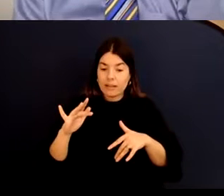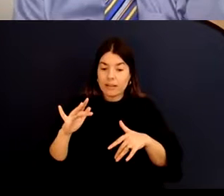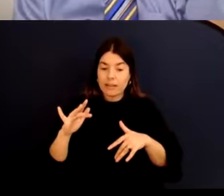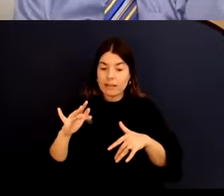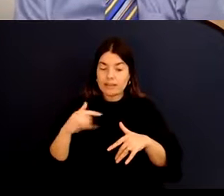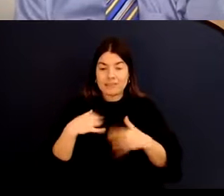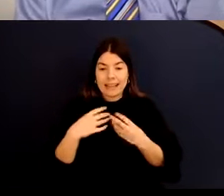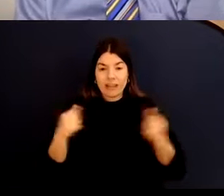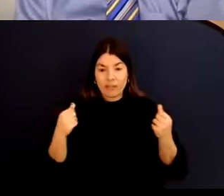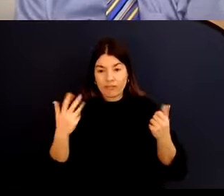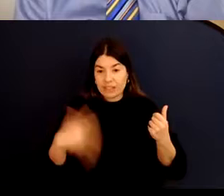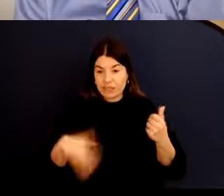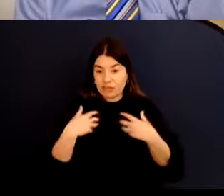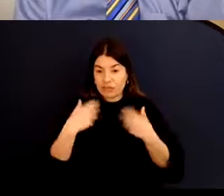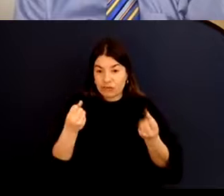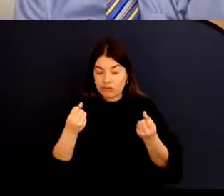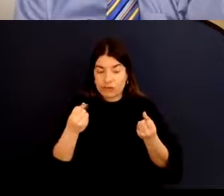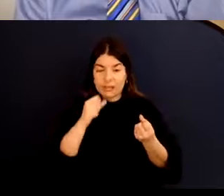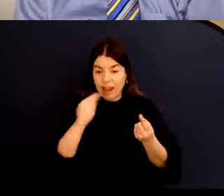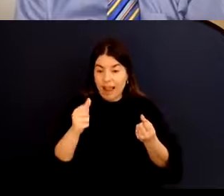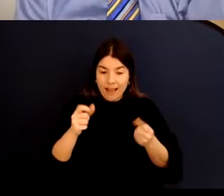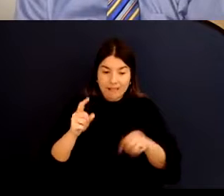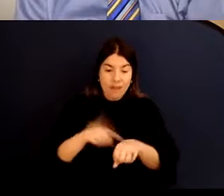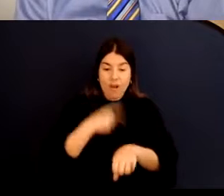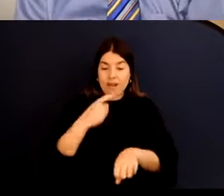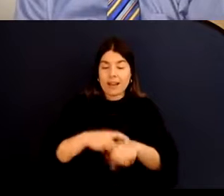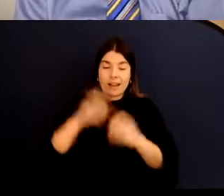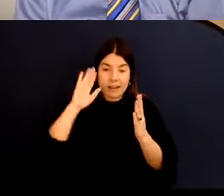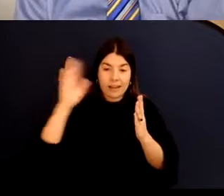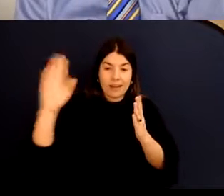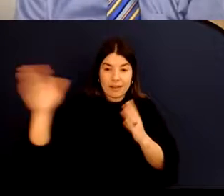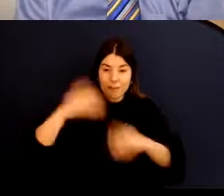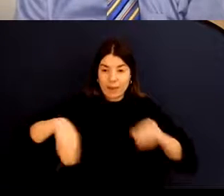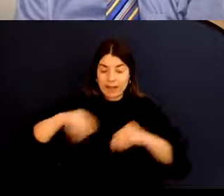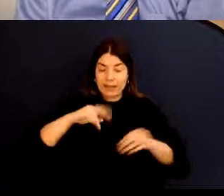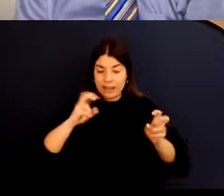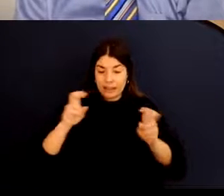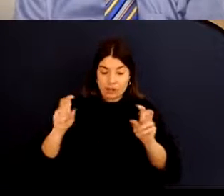healed and did not have to suffer long term. But it